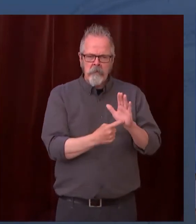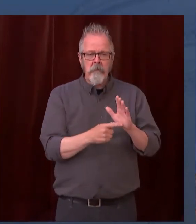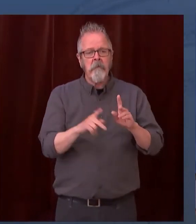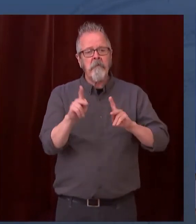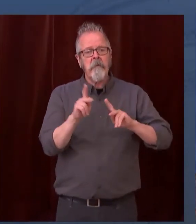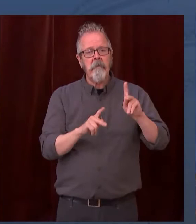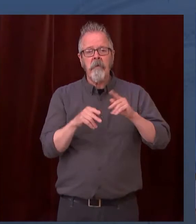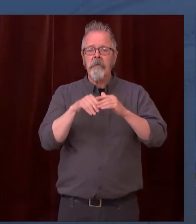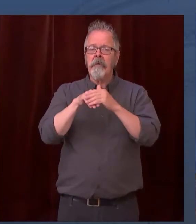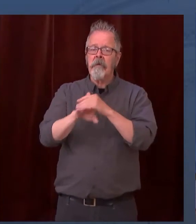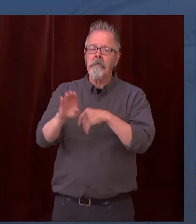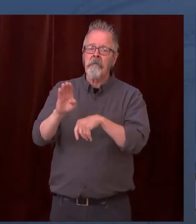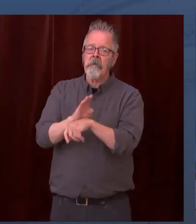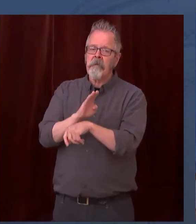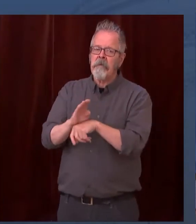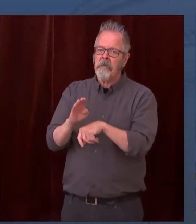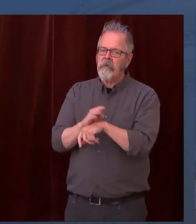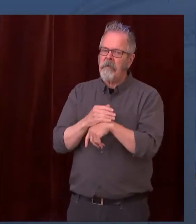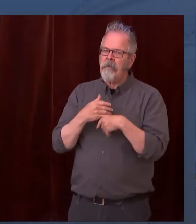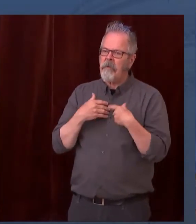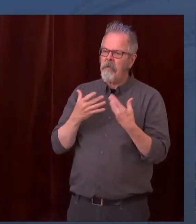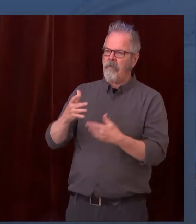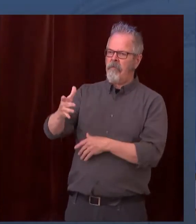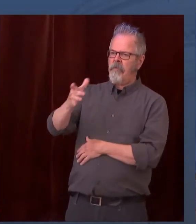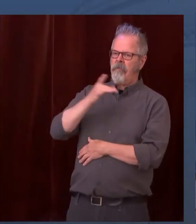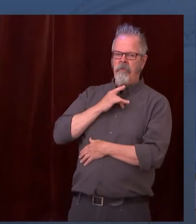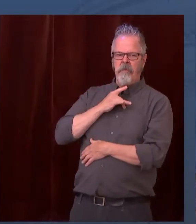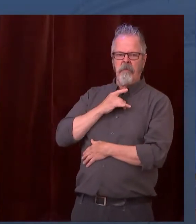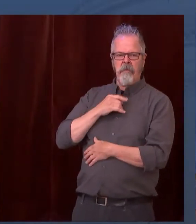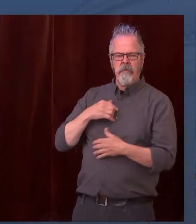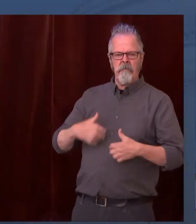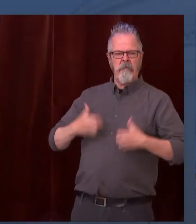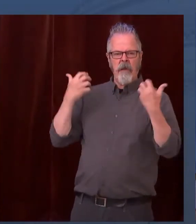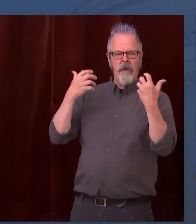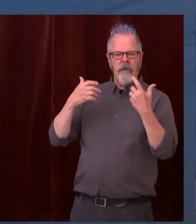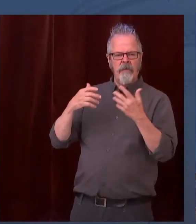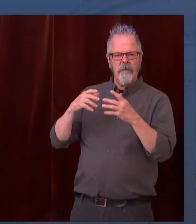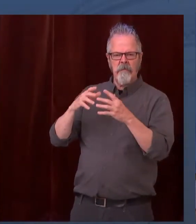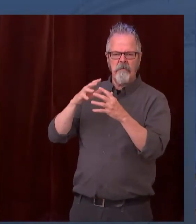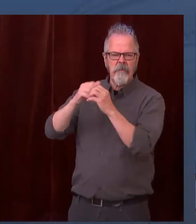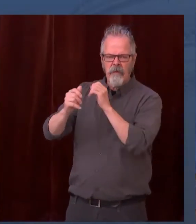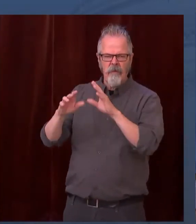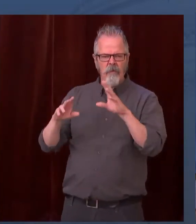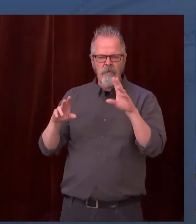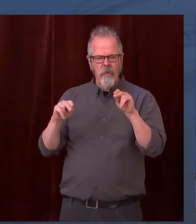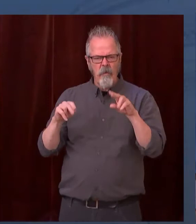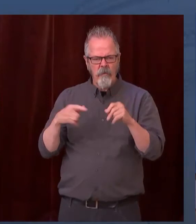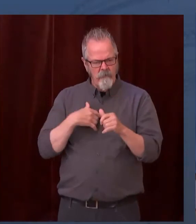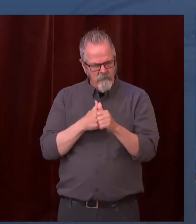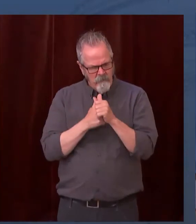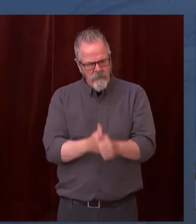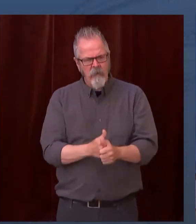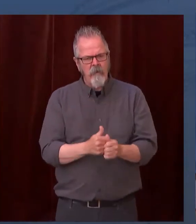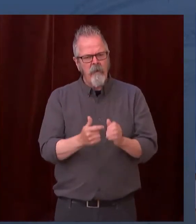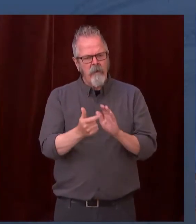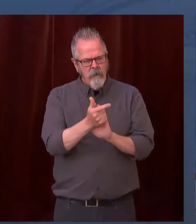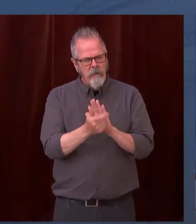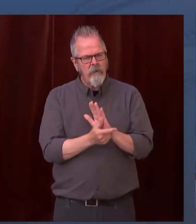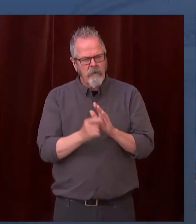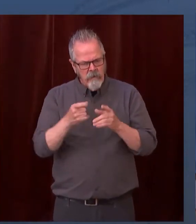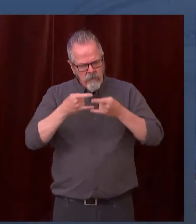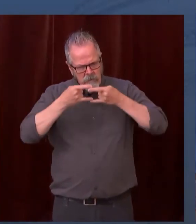required by our law. The second thing I will say is if you do have a medical condition that makes